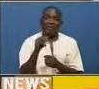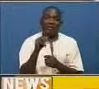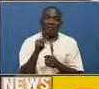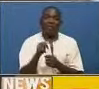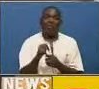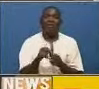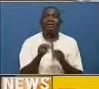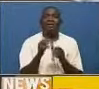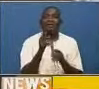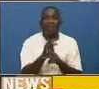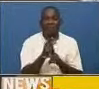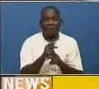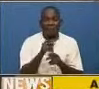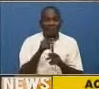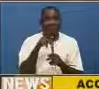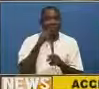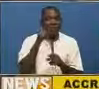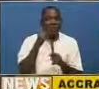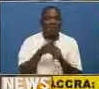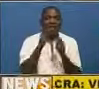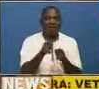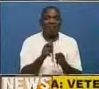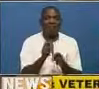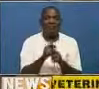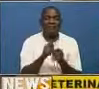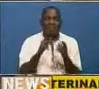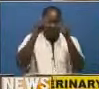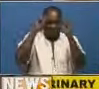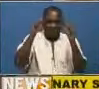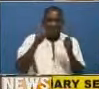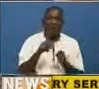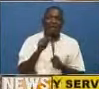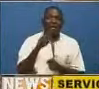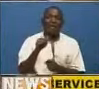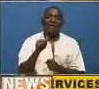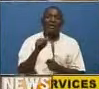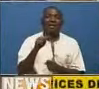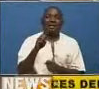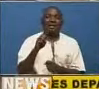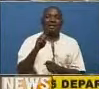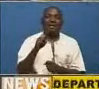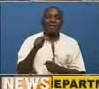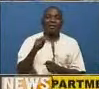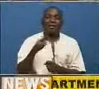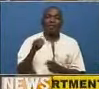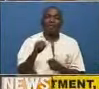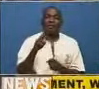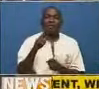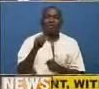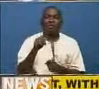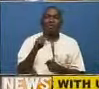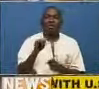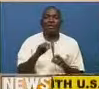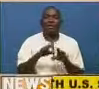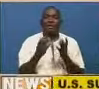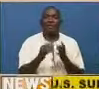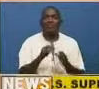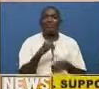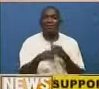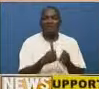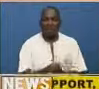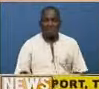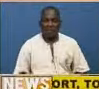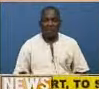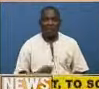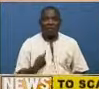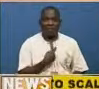for consumption. Madame Gifty Gleme is the president of the Accra Tesano branch of the Rotary Club International. We